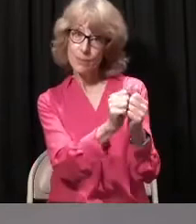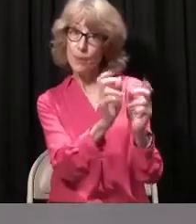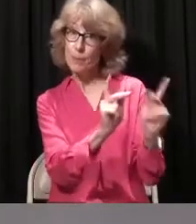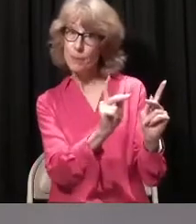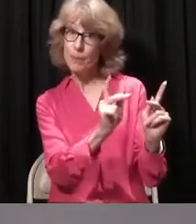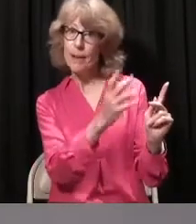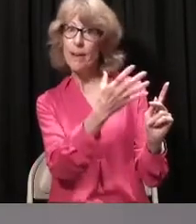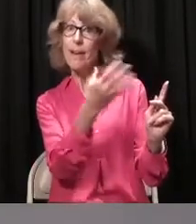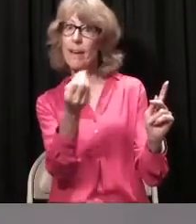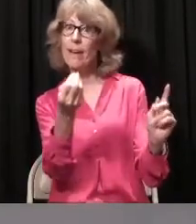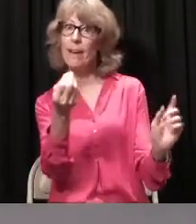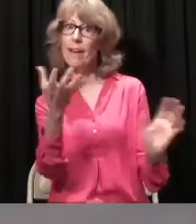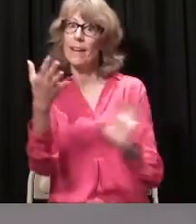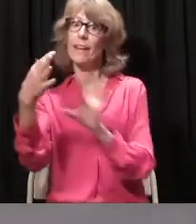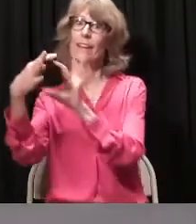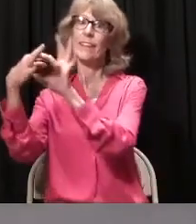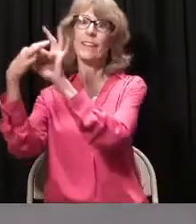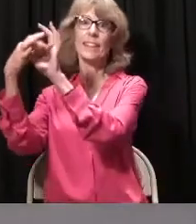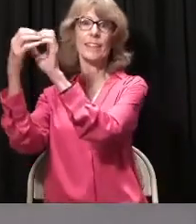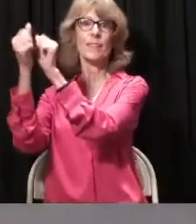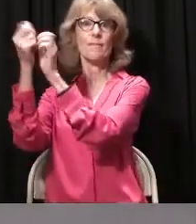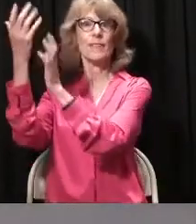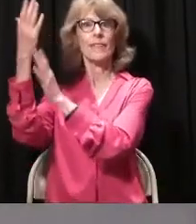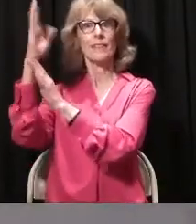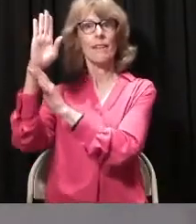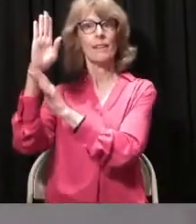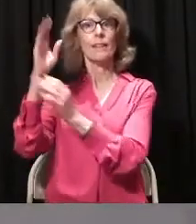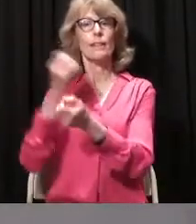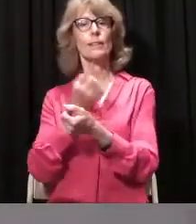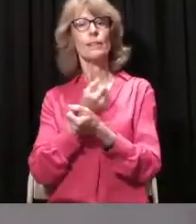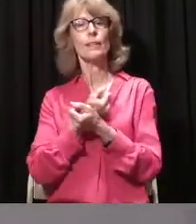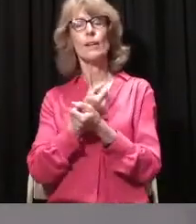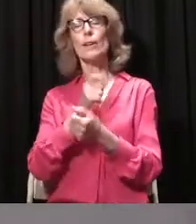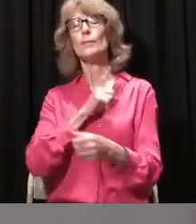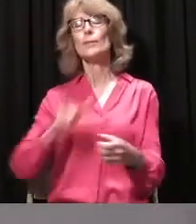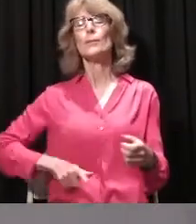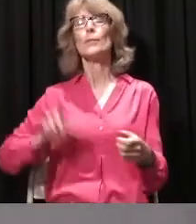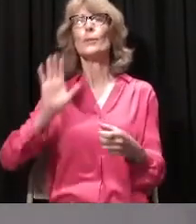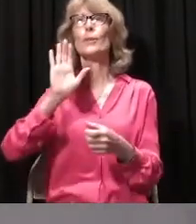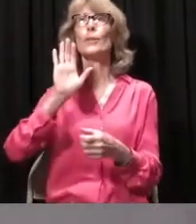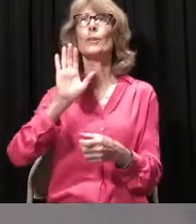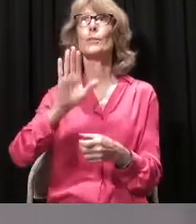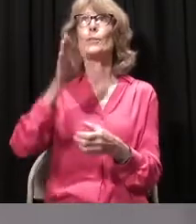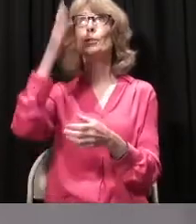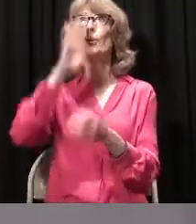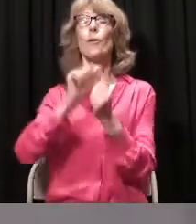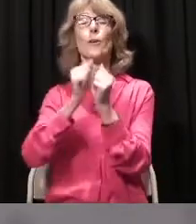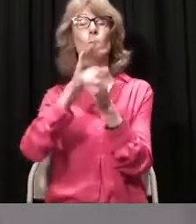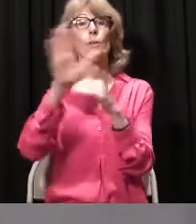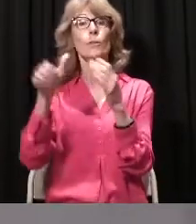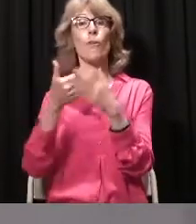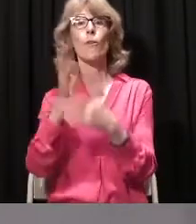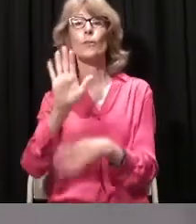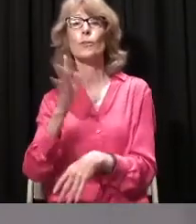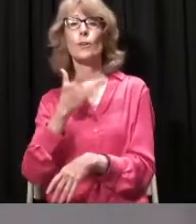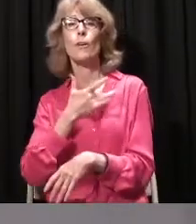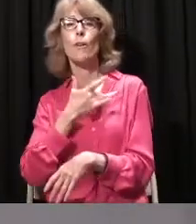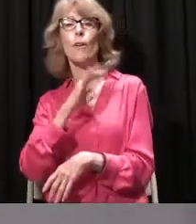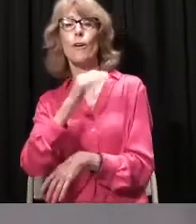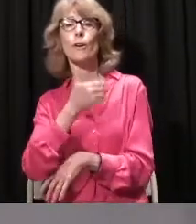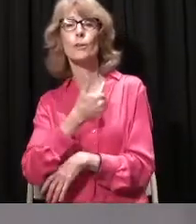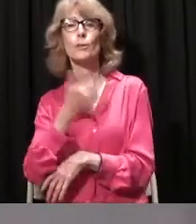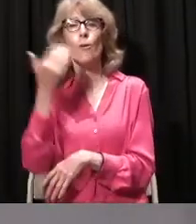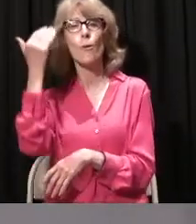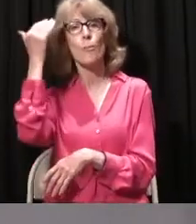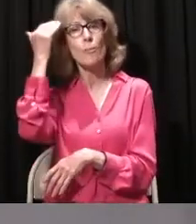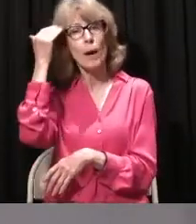two commands? Love the Lord your God with all your heart, soul, mind, and strength, and love your neighbor as yourself. Well, gratitude, it's